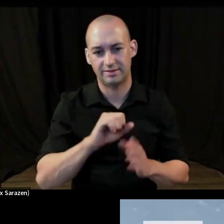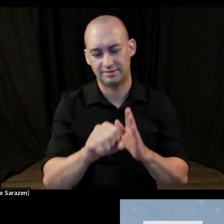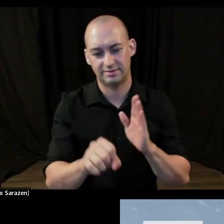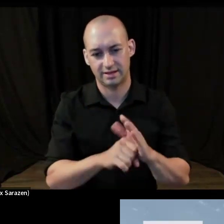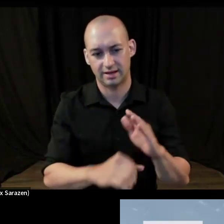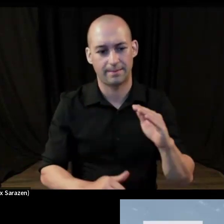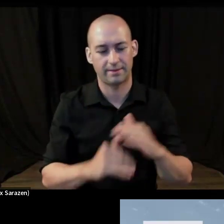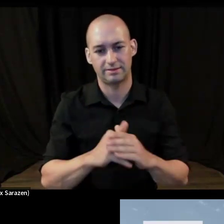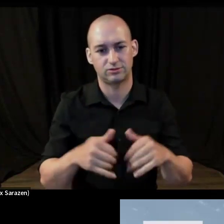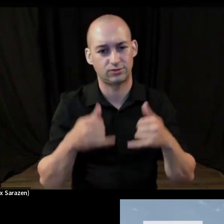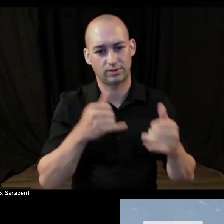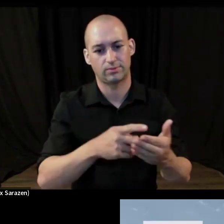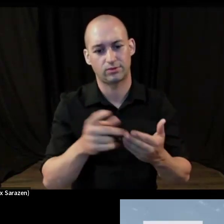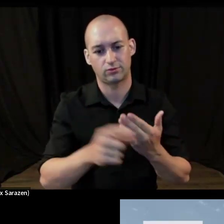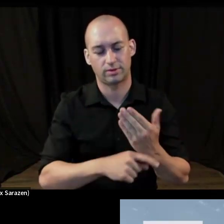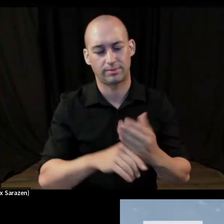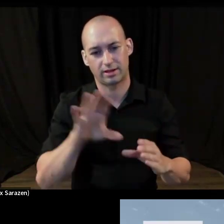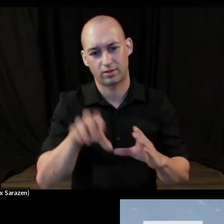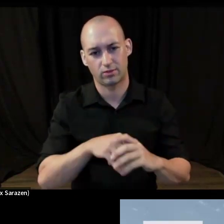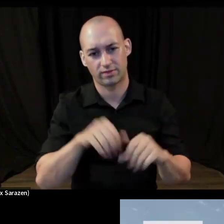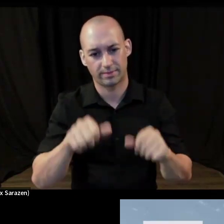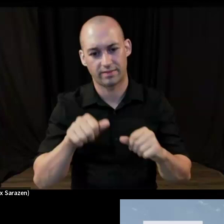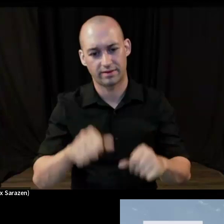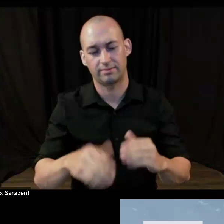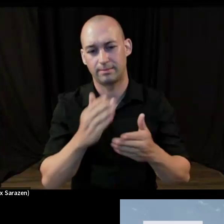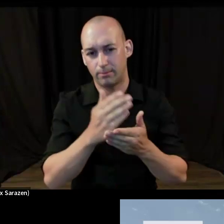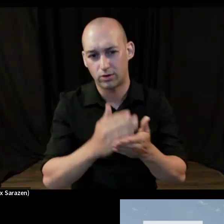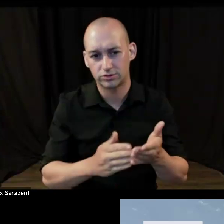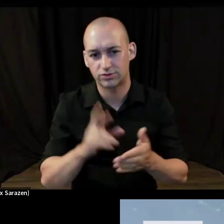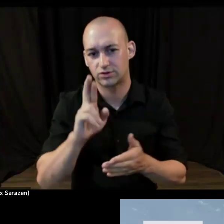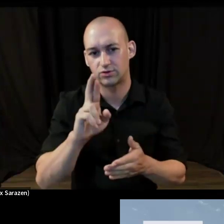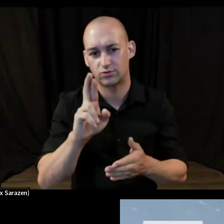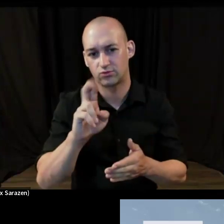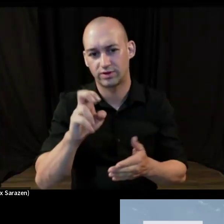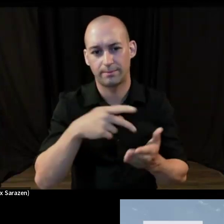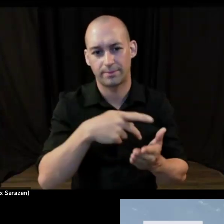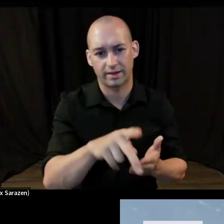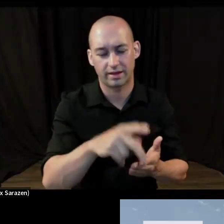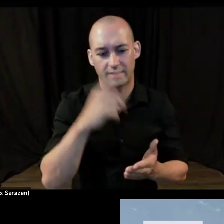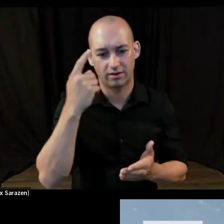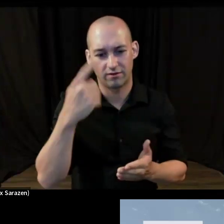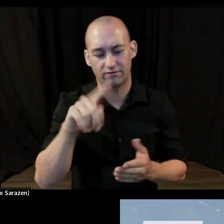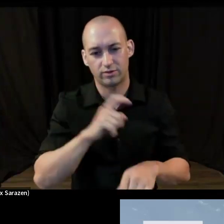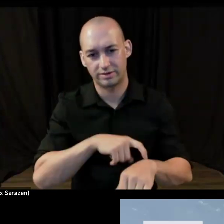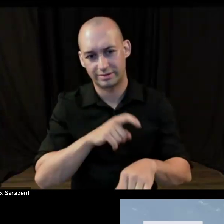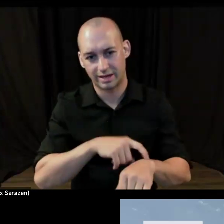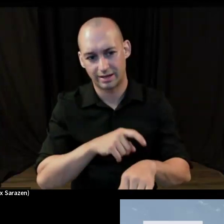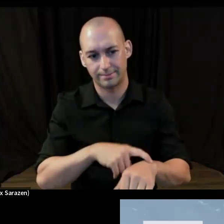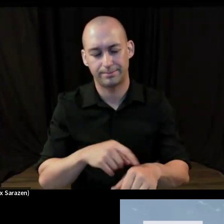program include the ability to partially reimburse for time and cost of organizing and applying?